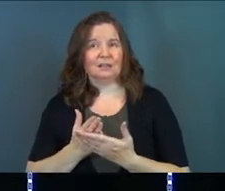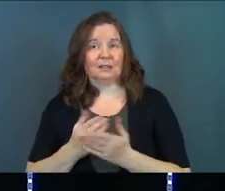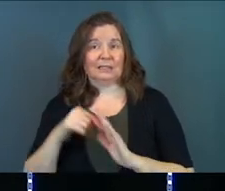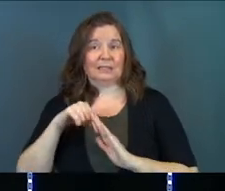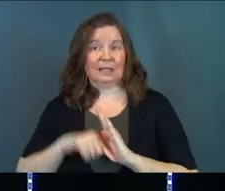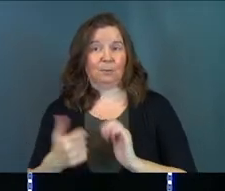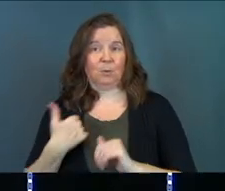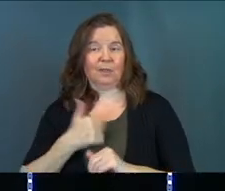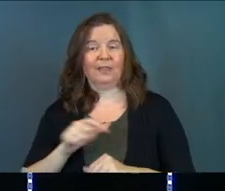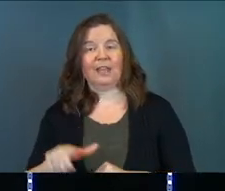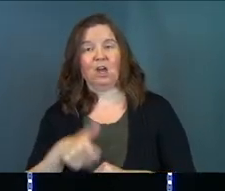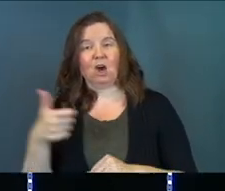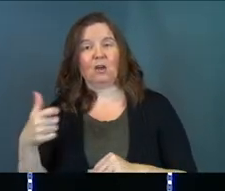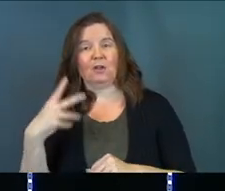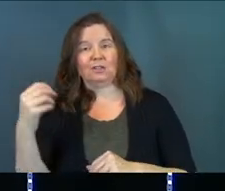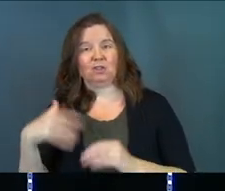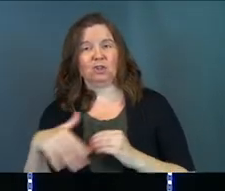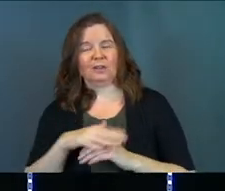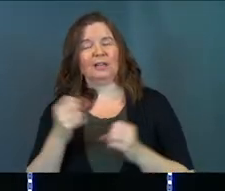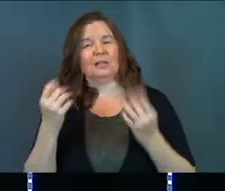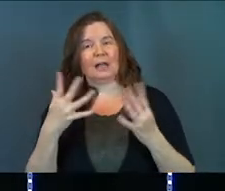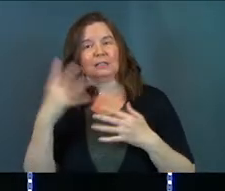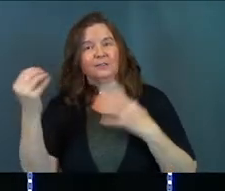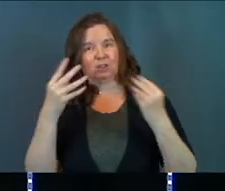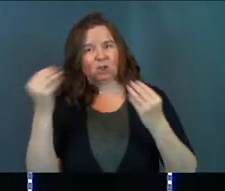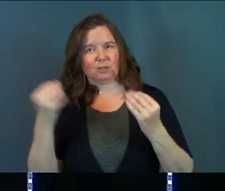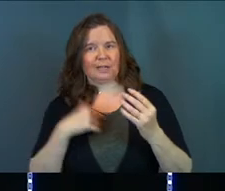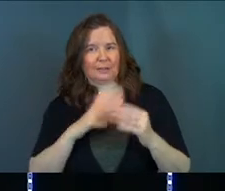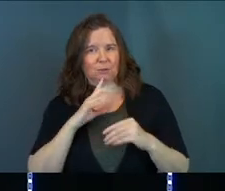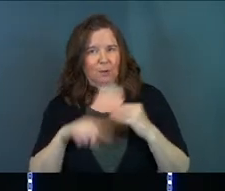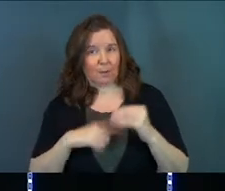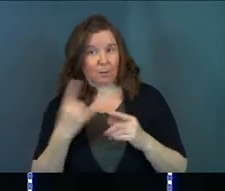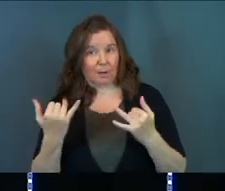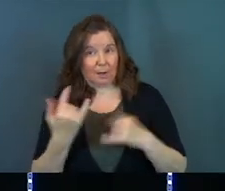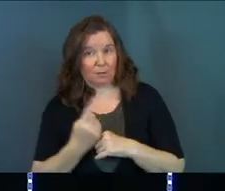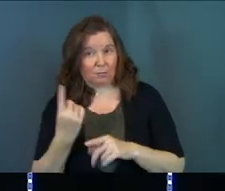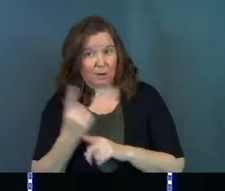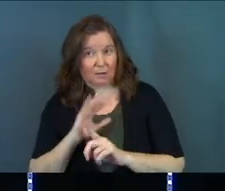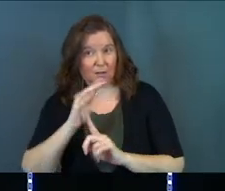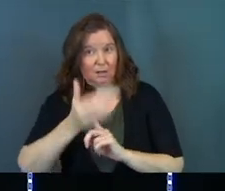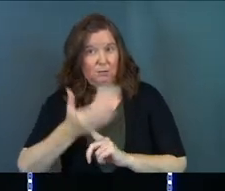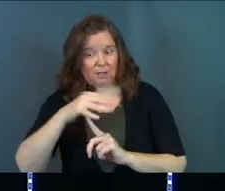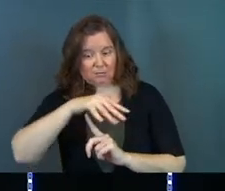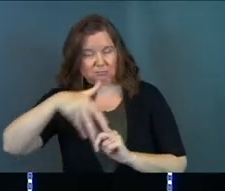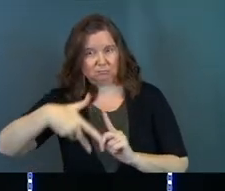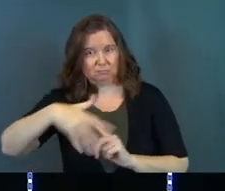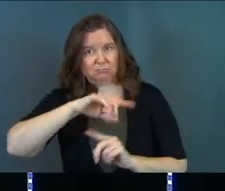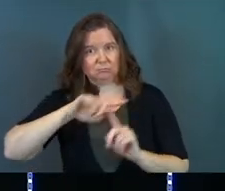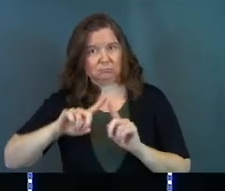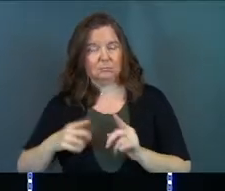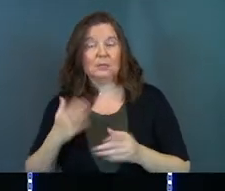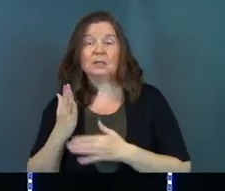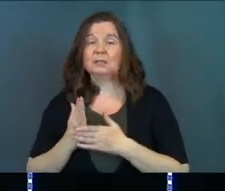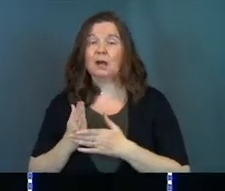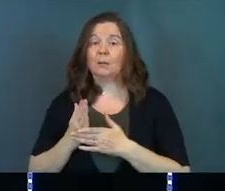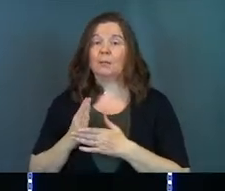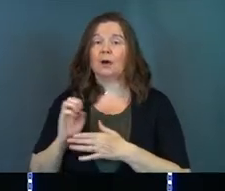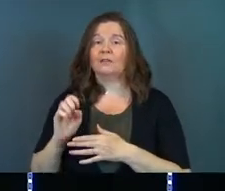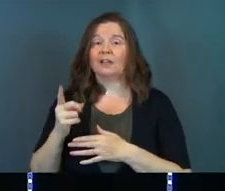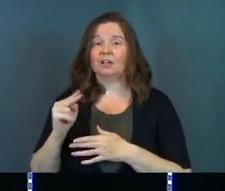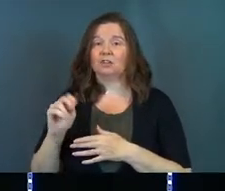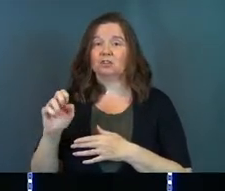goes deeper with us, those other externals, right? There's lots of externals I could be talking about right now, right? Some of the